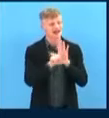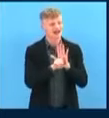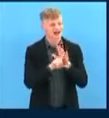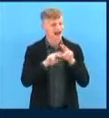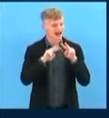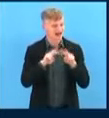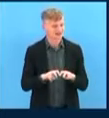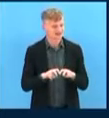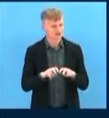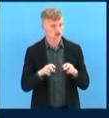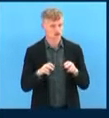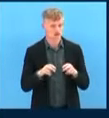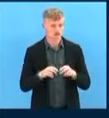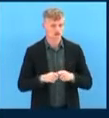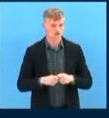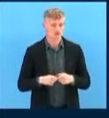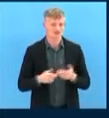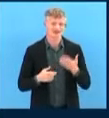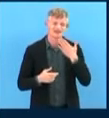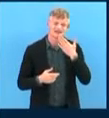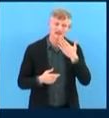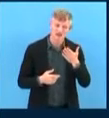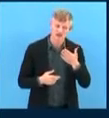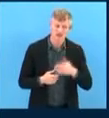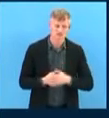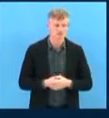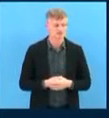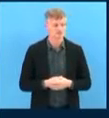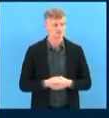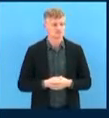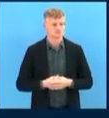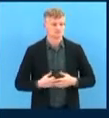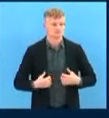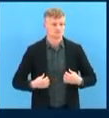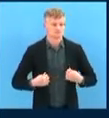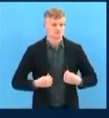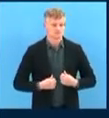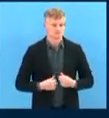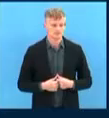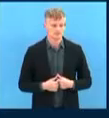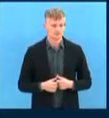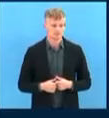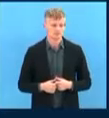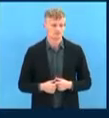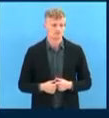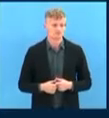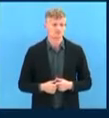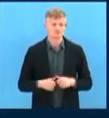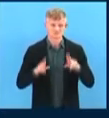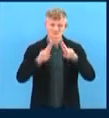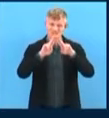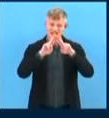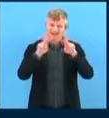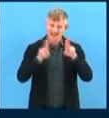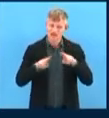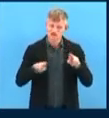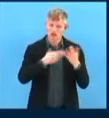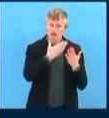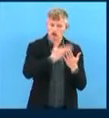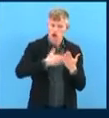Thank you, Mr. President. The international legal documents specify the norms for protecting the rights of children and ensuring